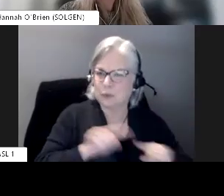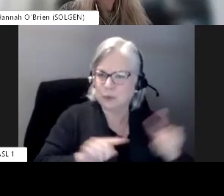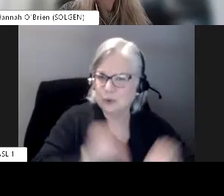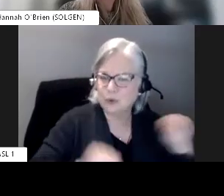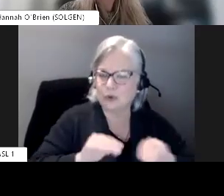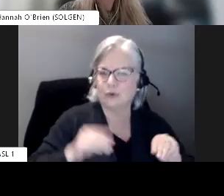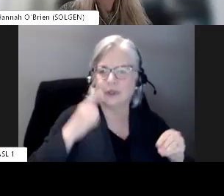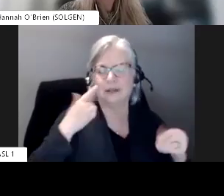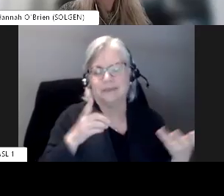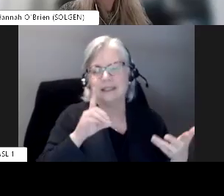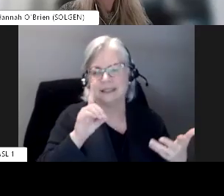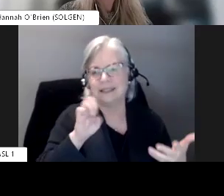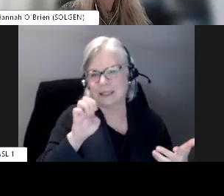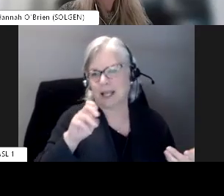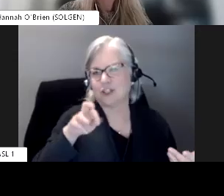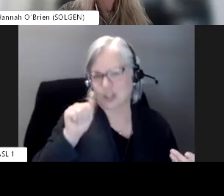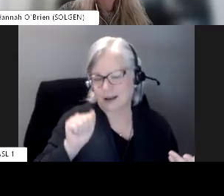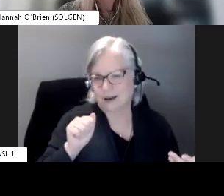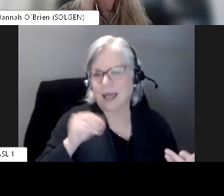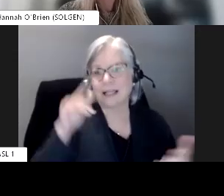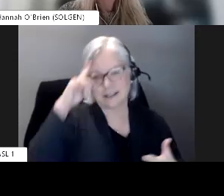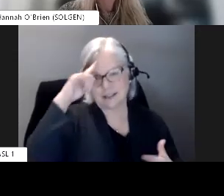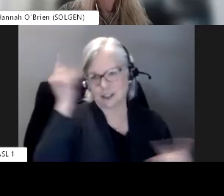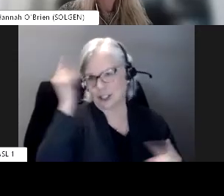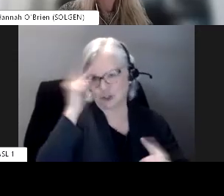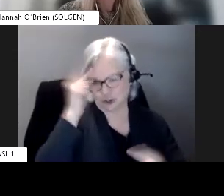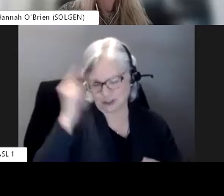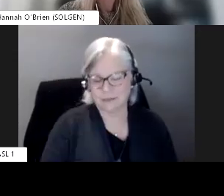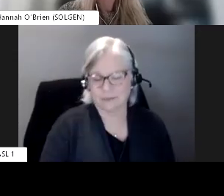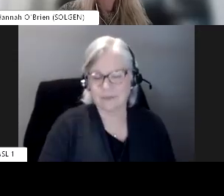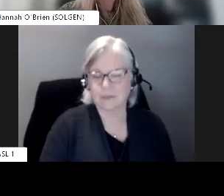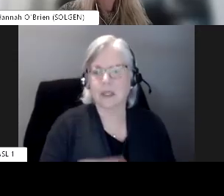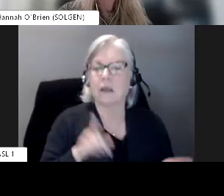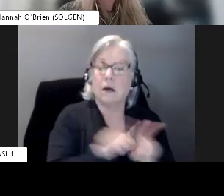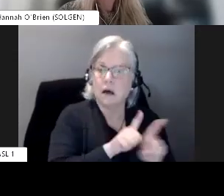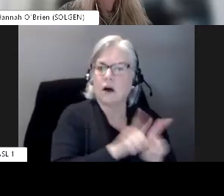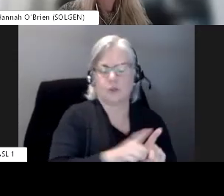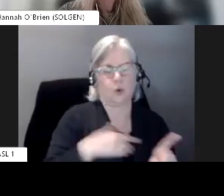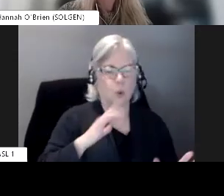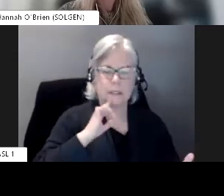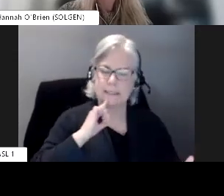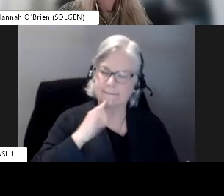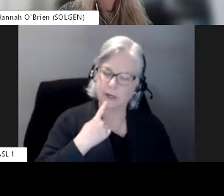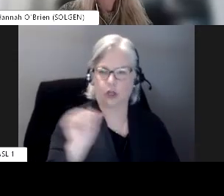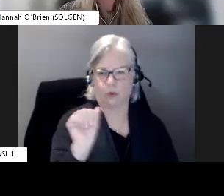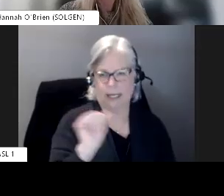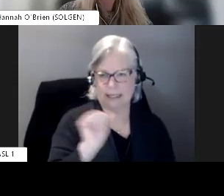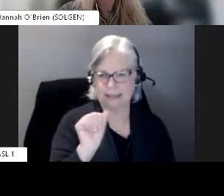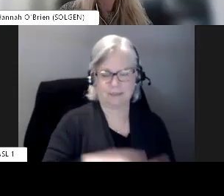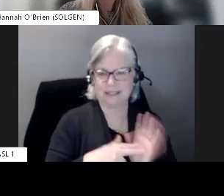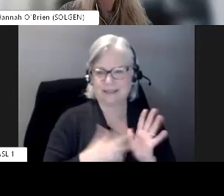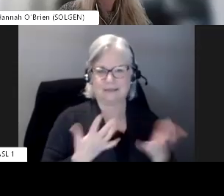and seizures. She also had a history of severe and debilitating arthritis, which limited her